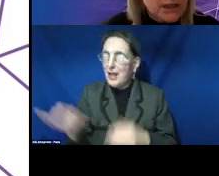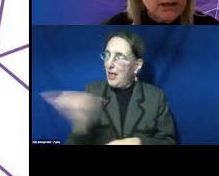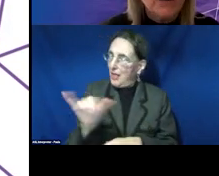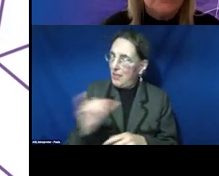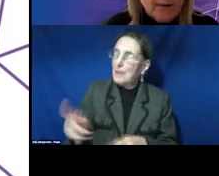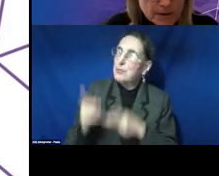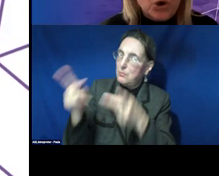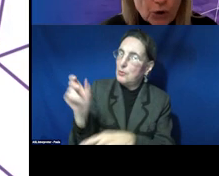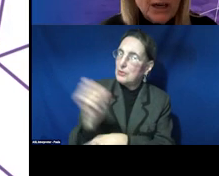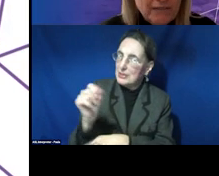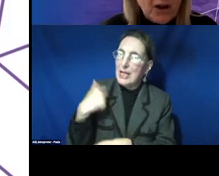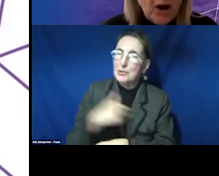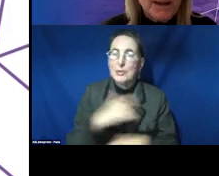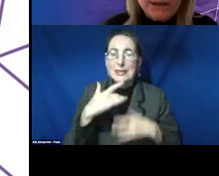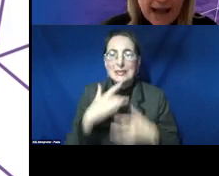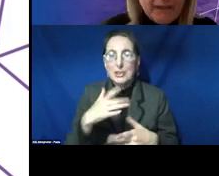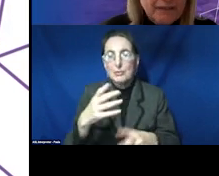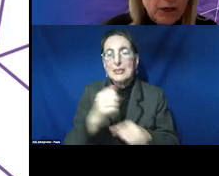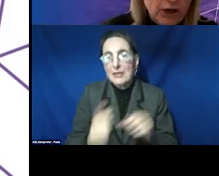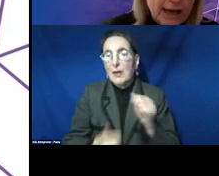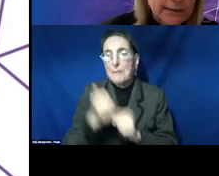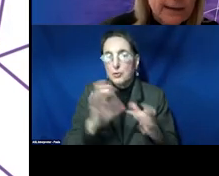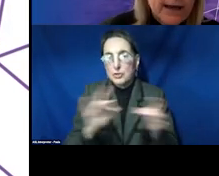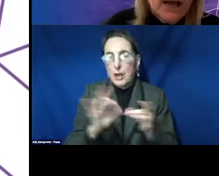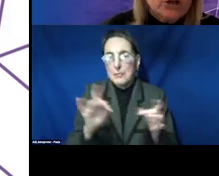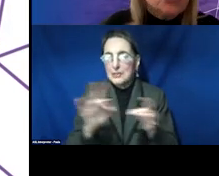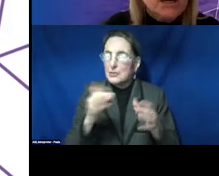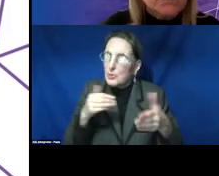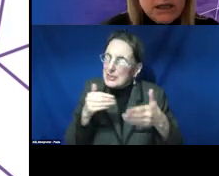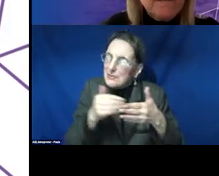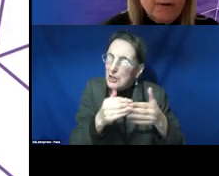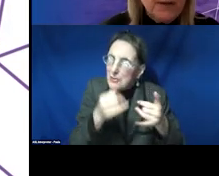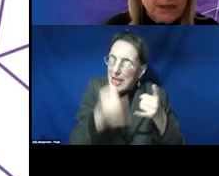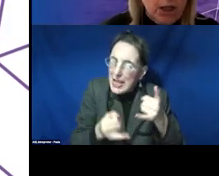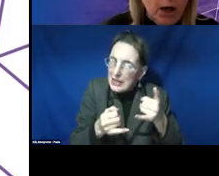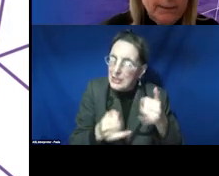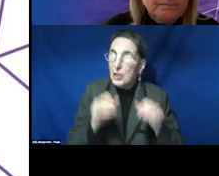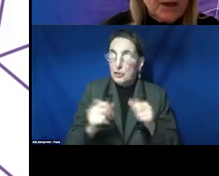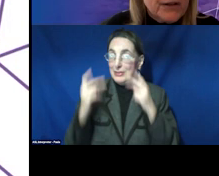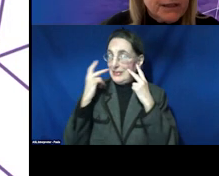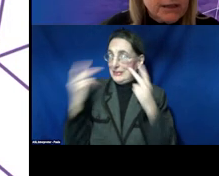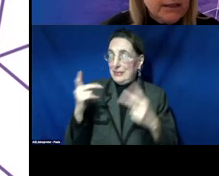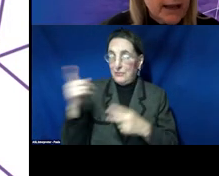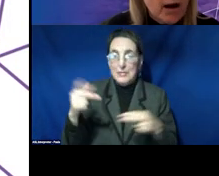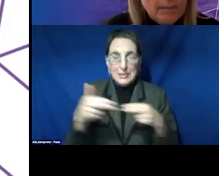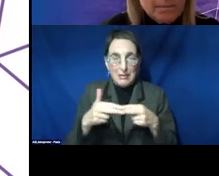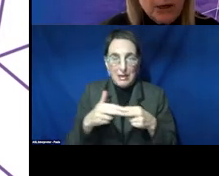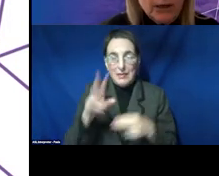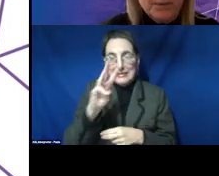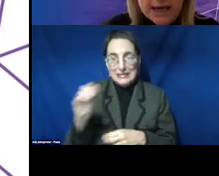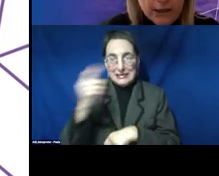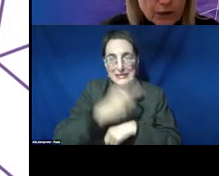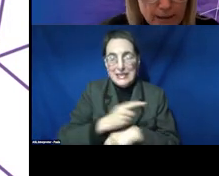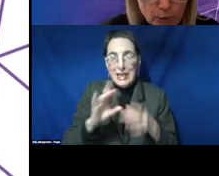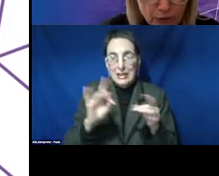to receive the majority of the comments at the very end. As you can see from this slide, the 60-day comment